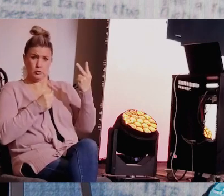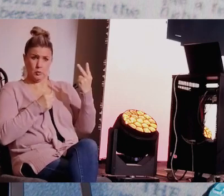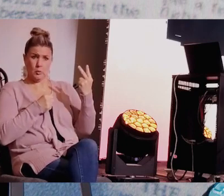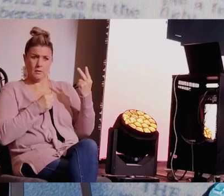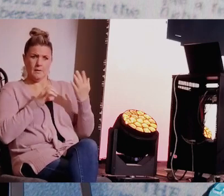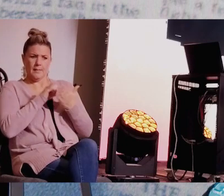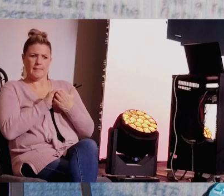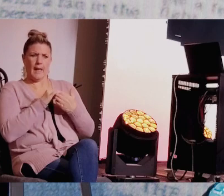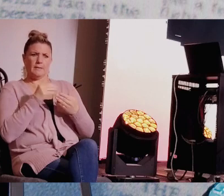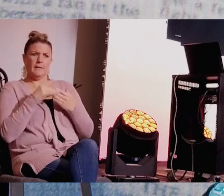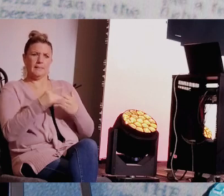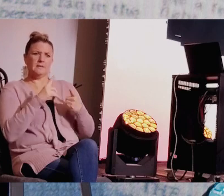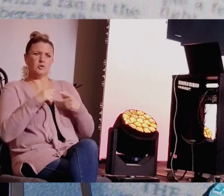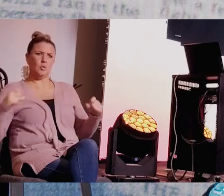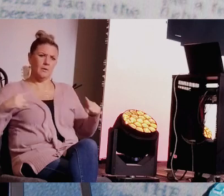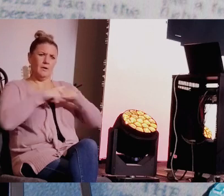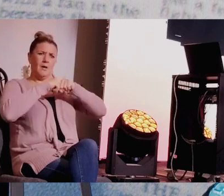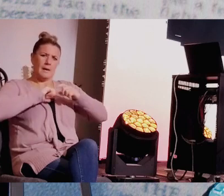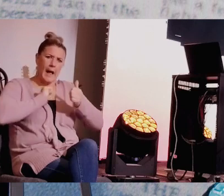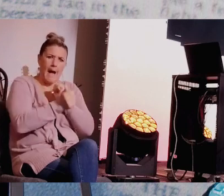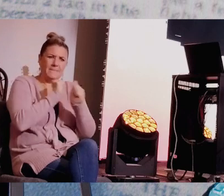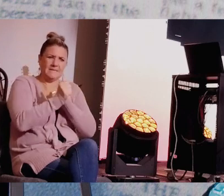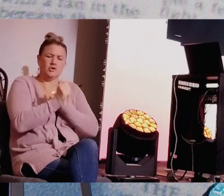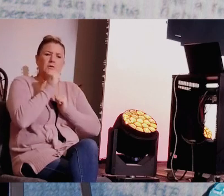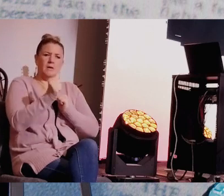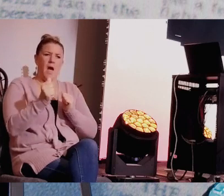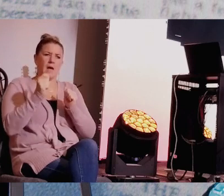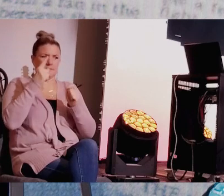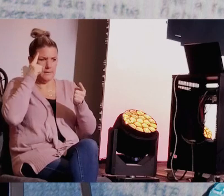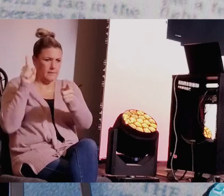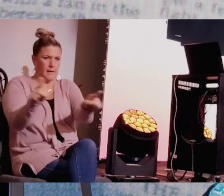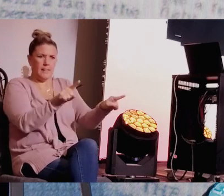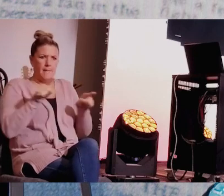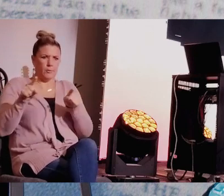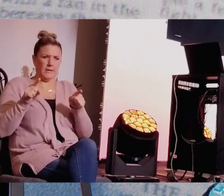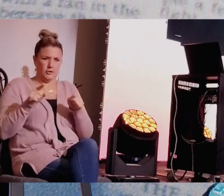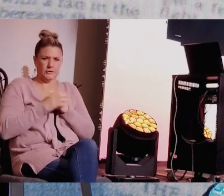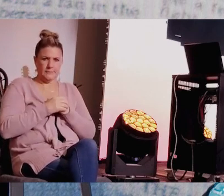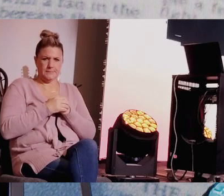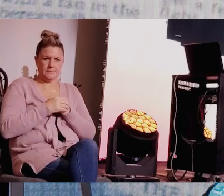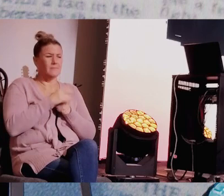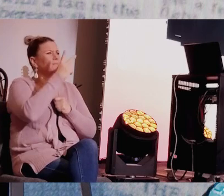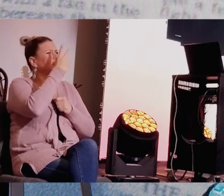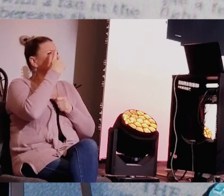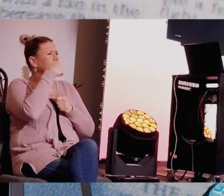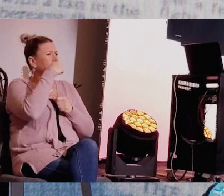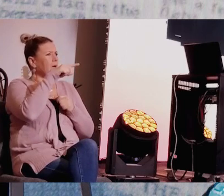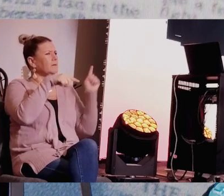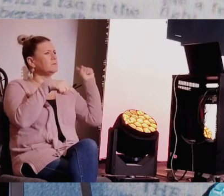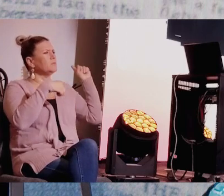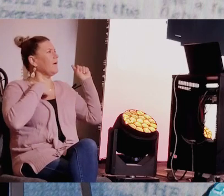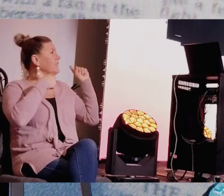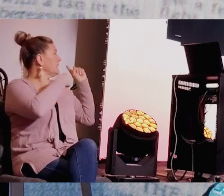breeds competition instead of collaboration. What I mean by that? So I don't know if Josh has it up there, does he? If you can take those off, Josh, just